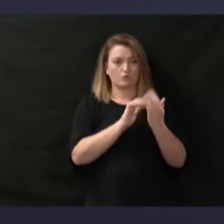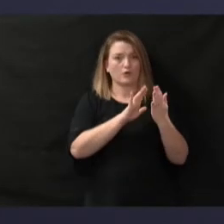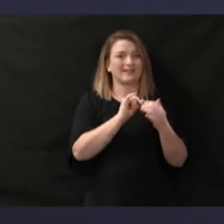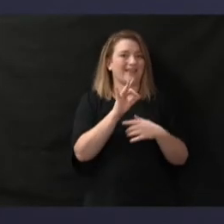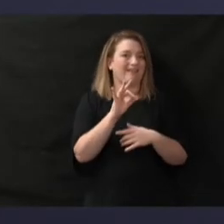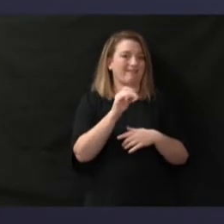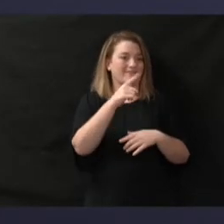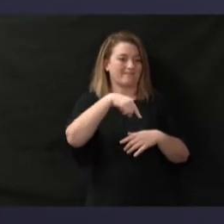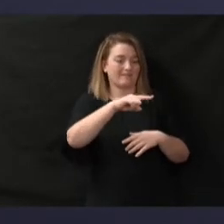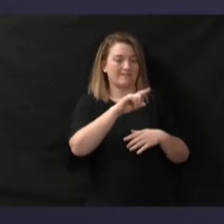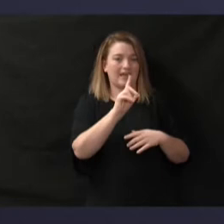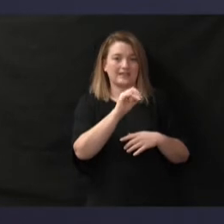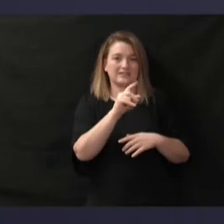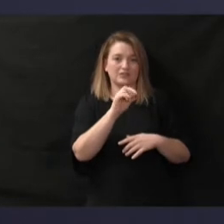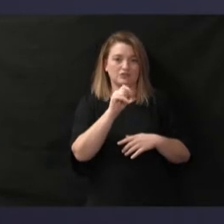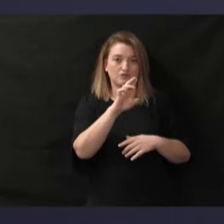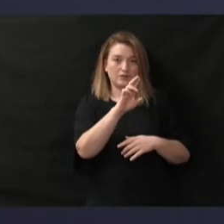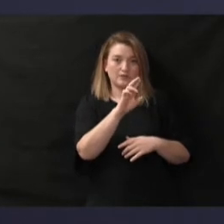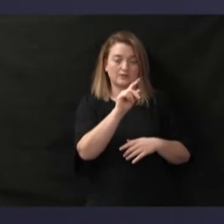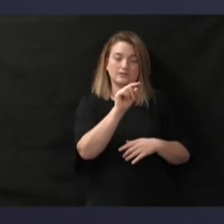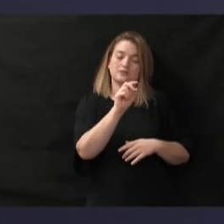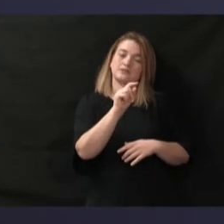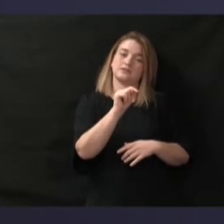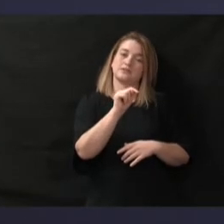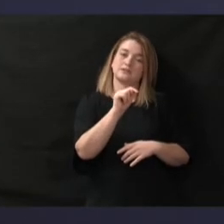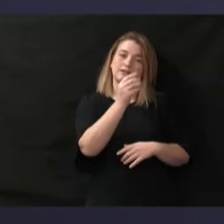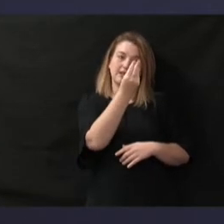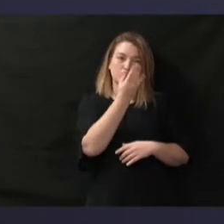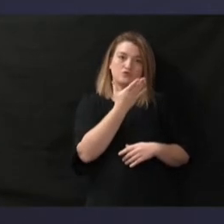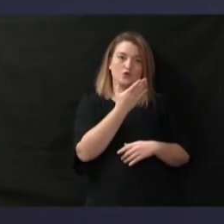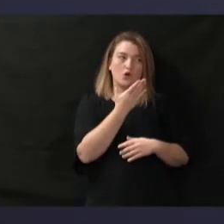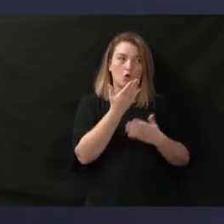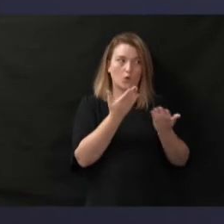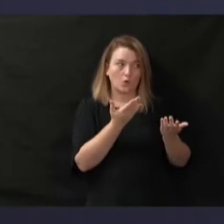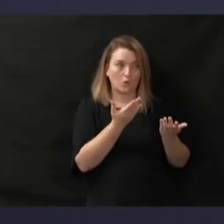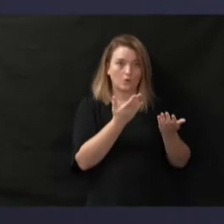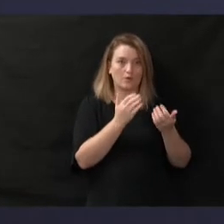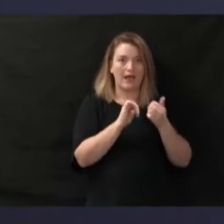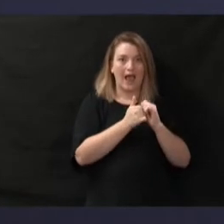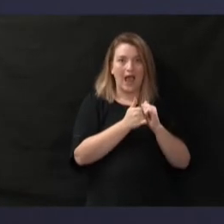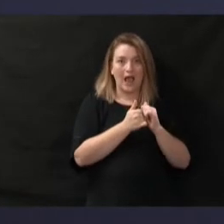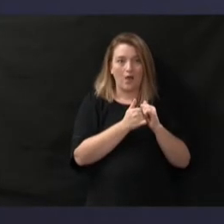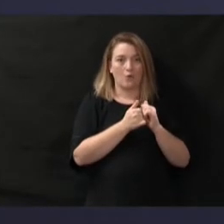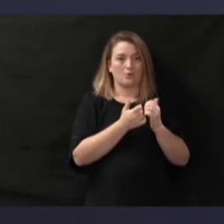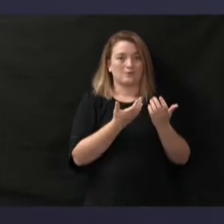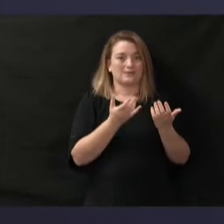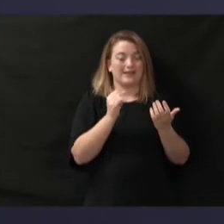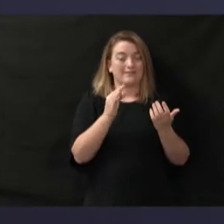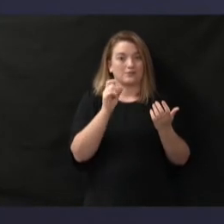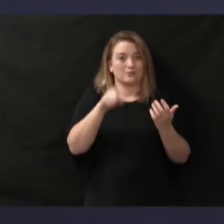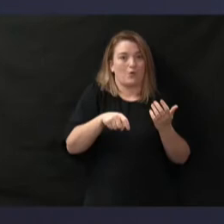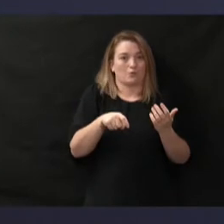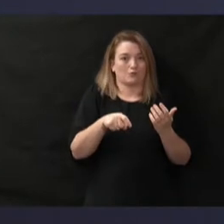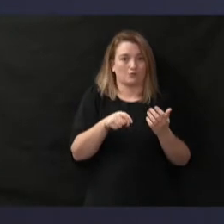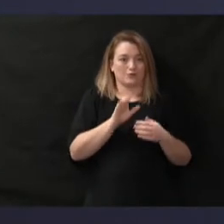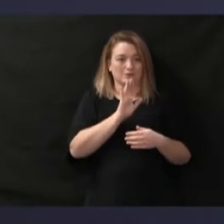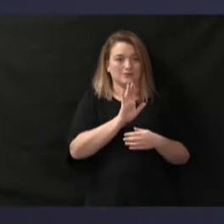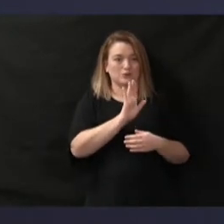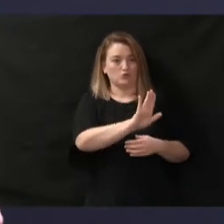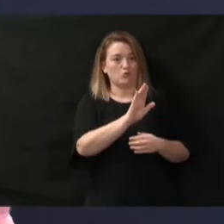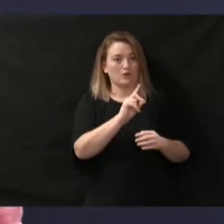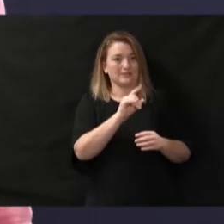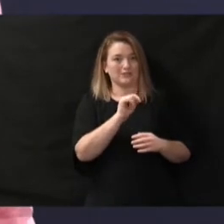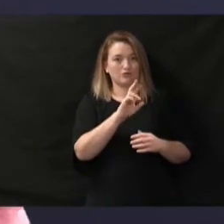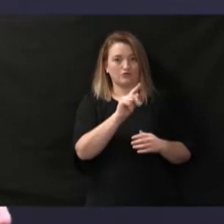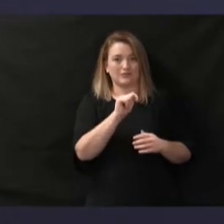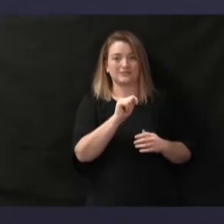that for our district? Would you do one a day? How would you, like, finagle that in? Yeah, she said that in her particular